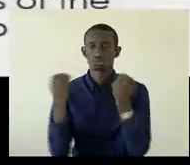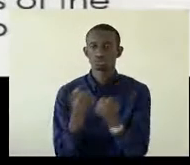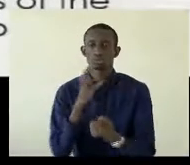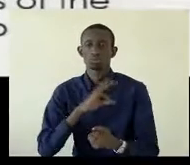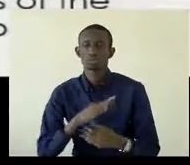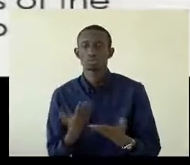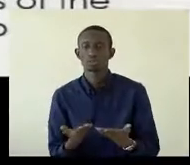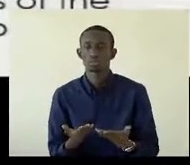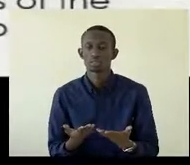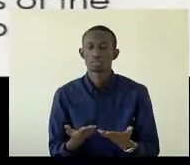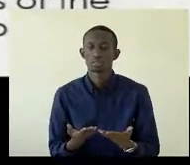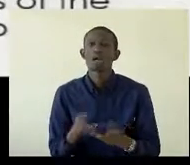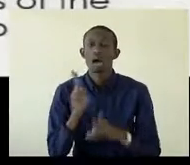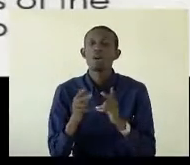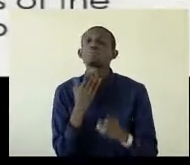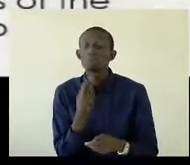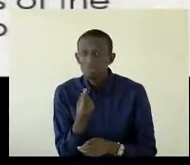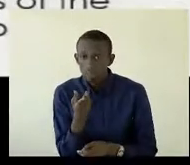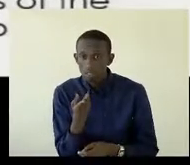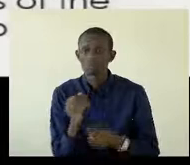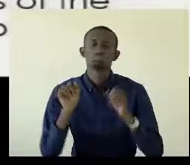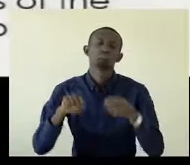Do we need the money? Yes.